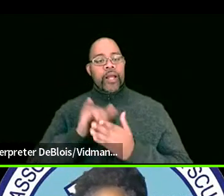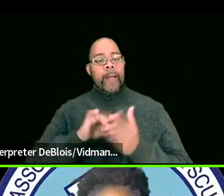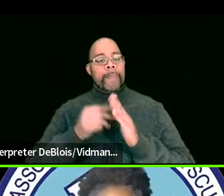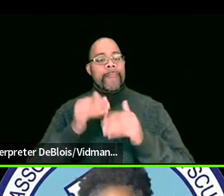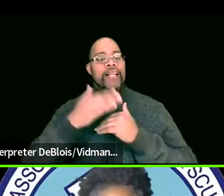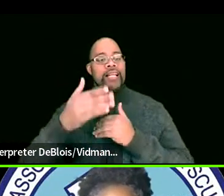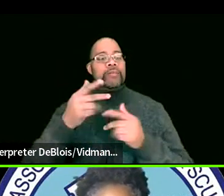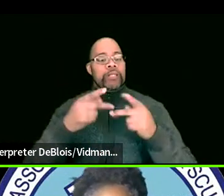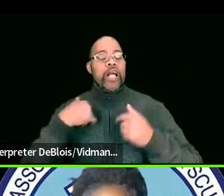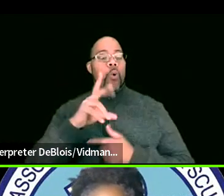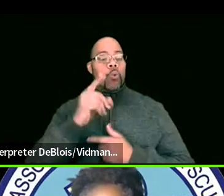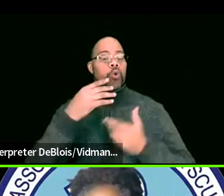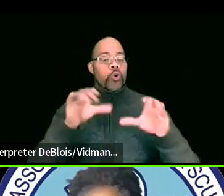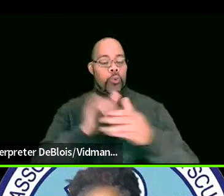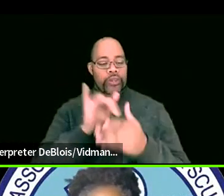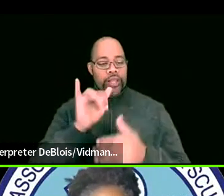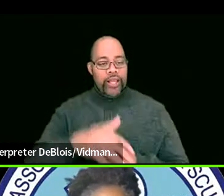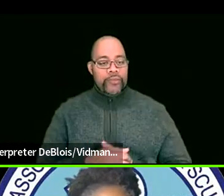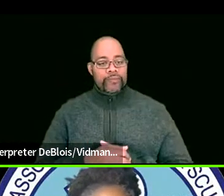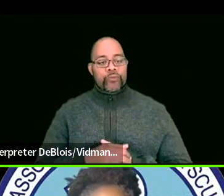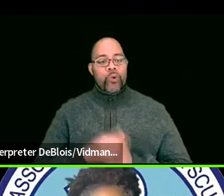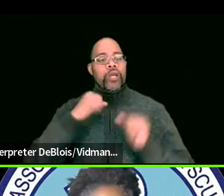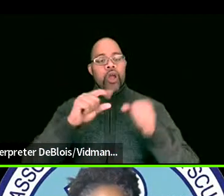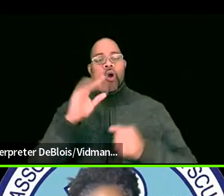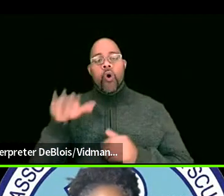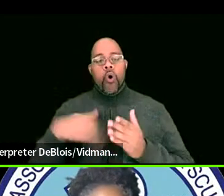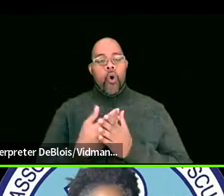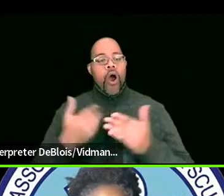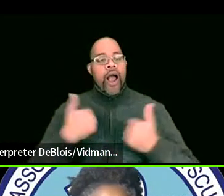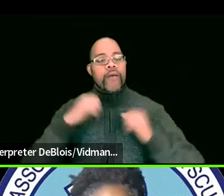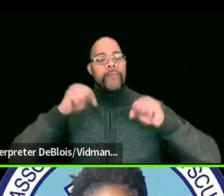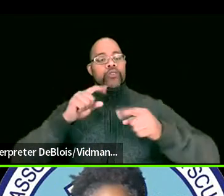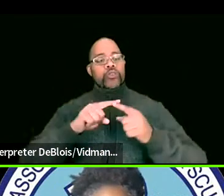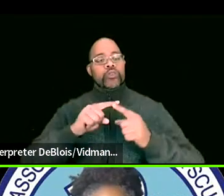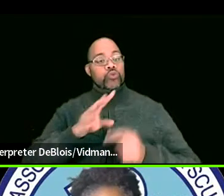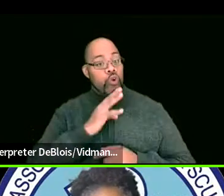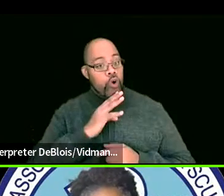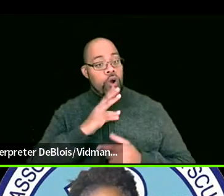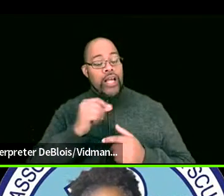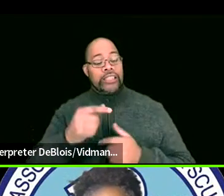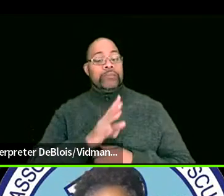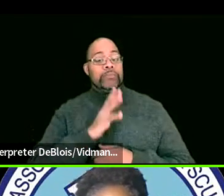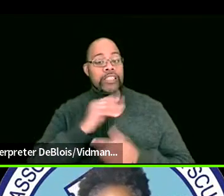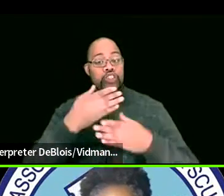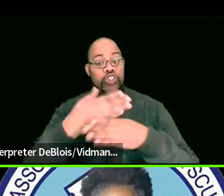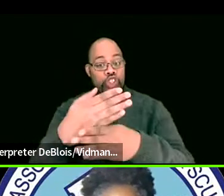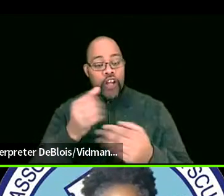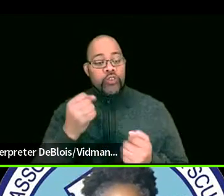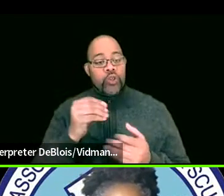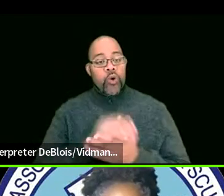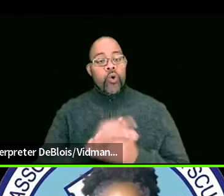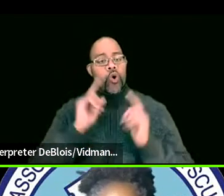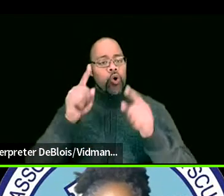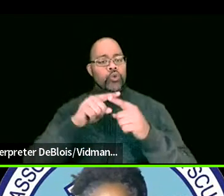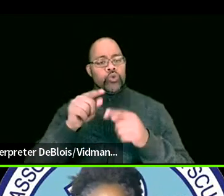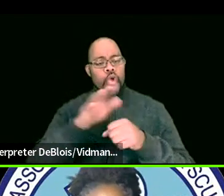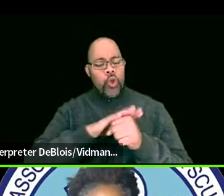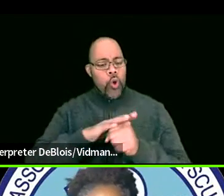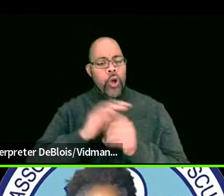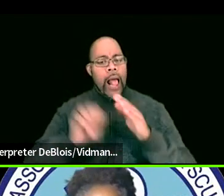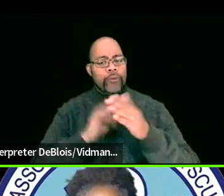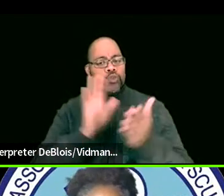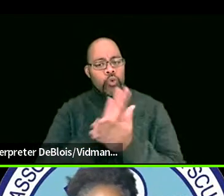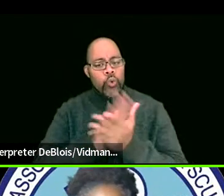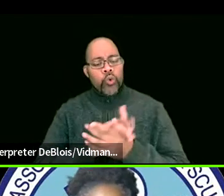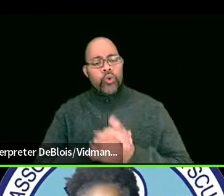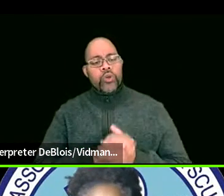next place I would go with this. We all have the ability to talk and to speak and to share. So go to your local elementary